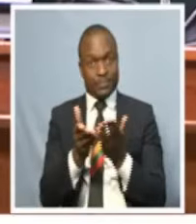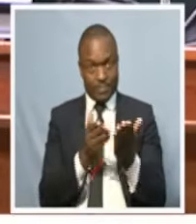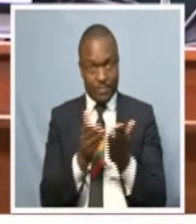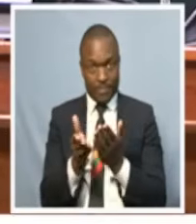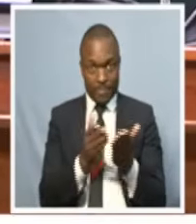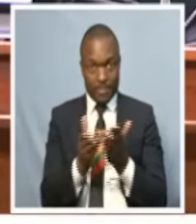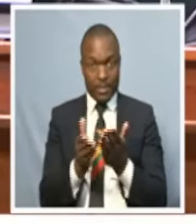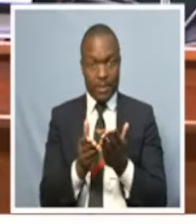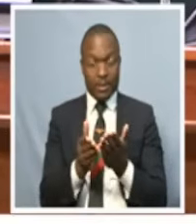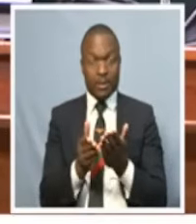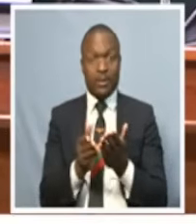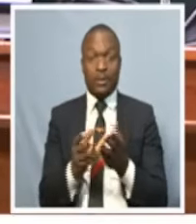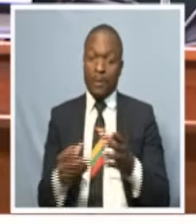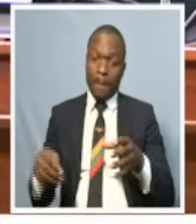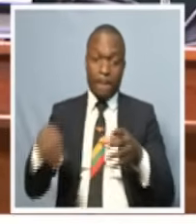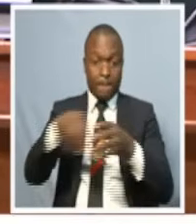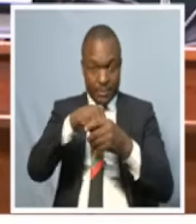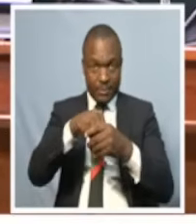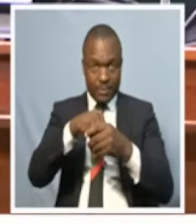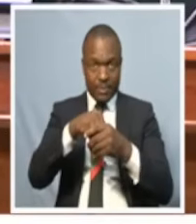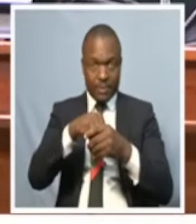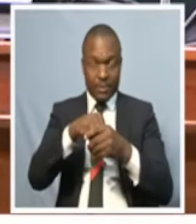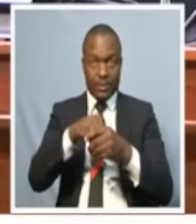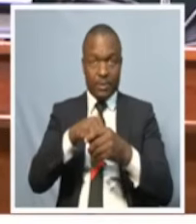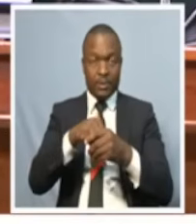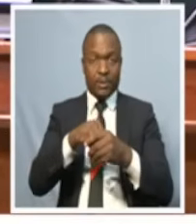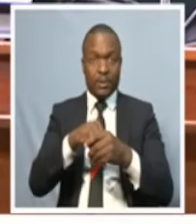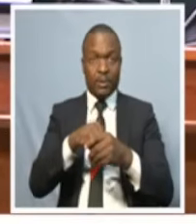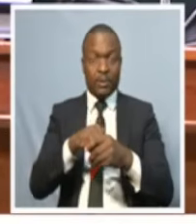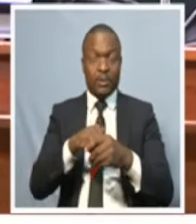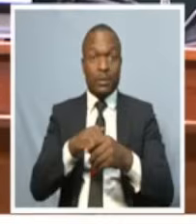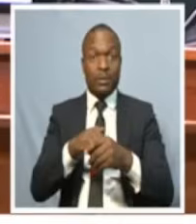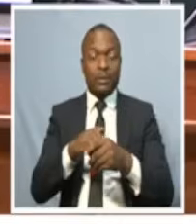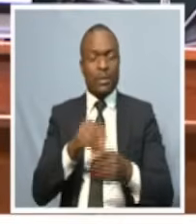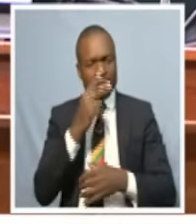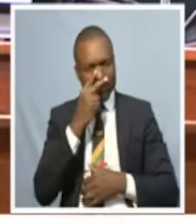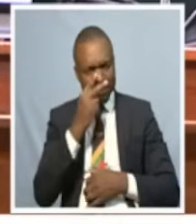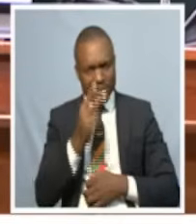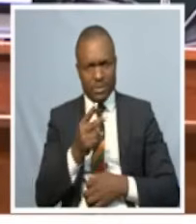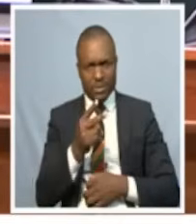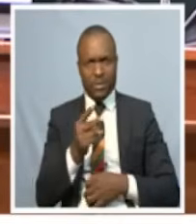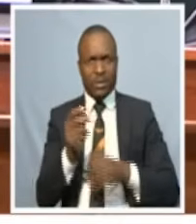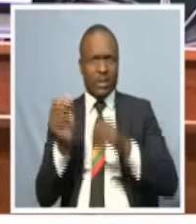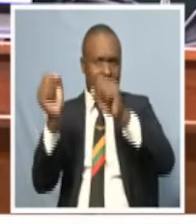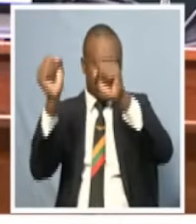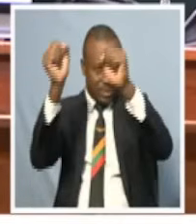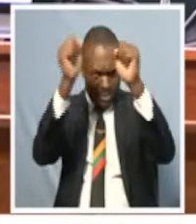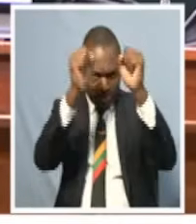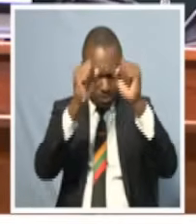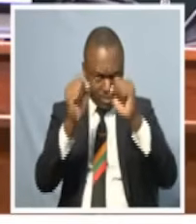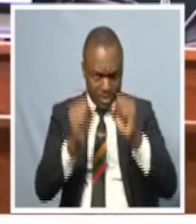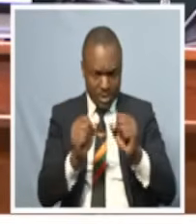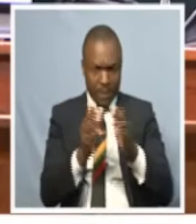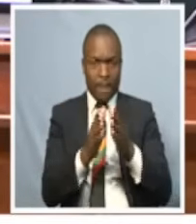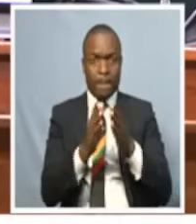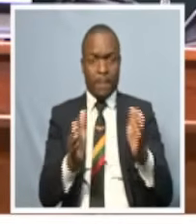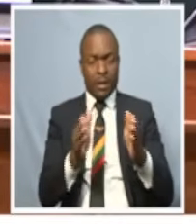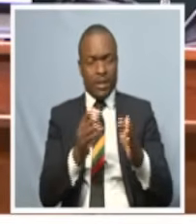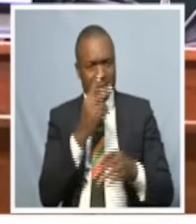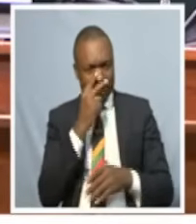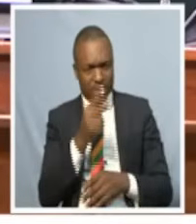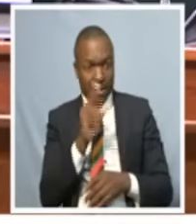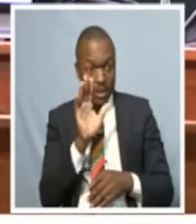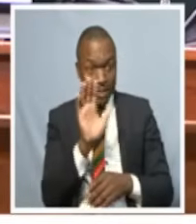the mainstream establishment corrects a long-standing structural gap and ensures that their